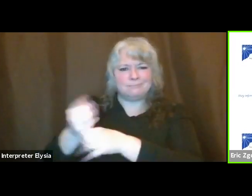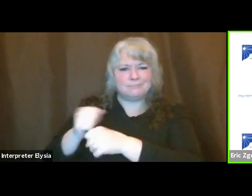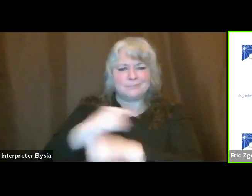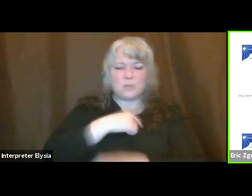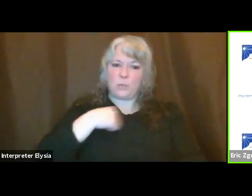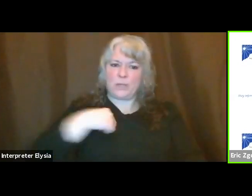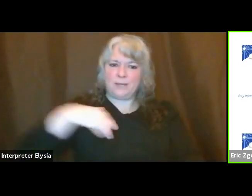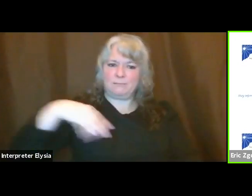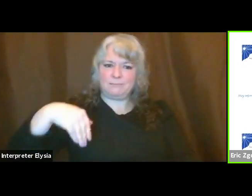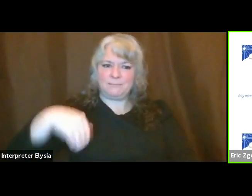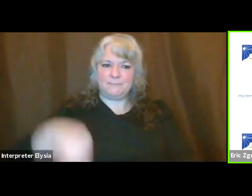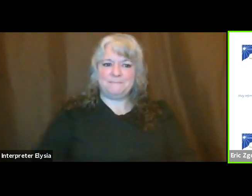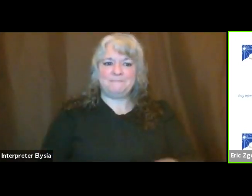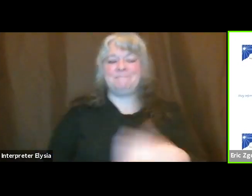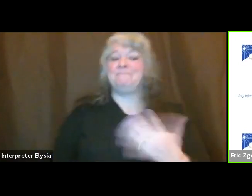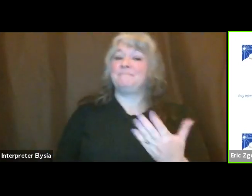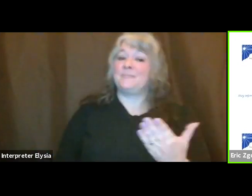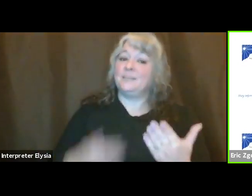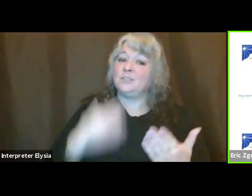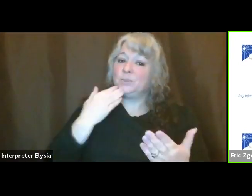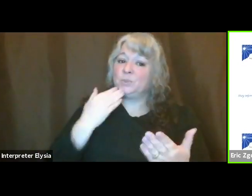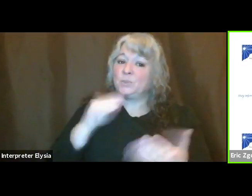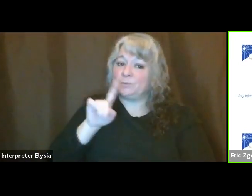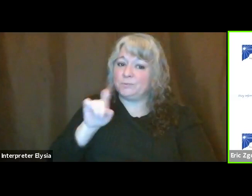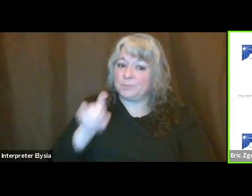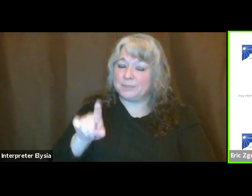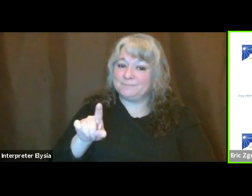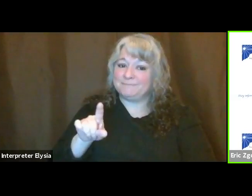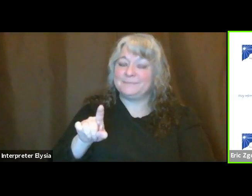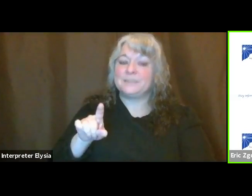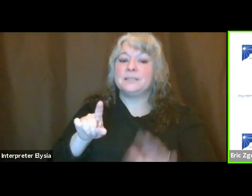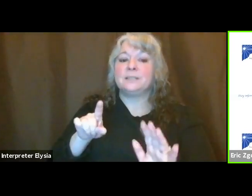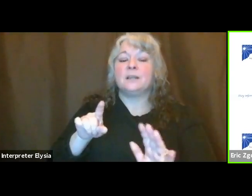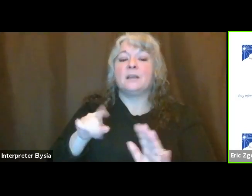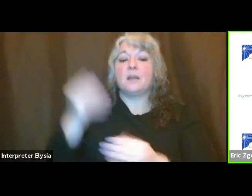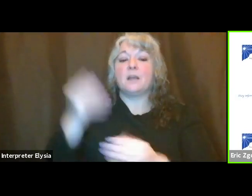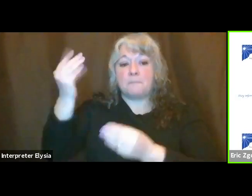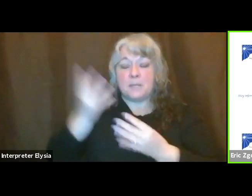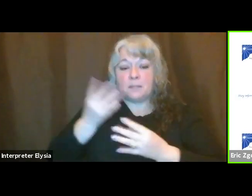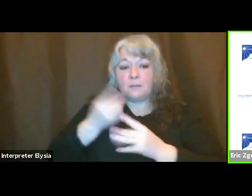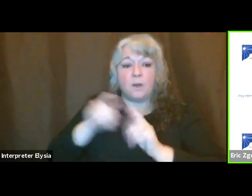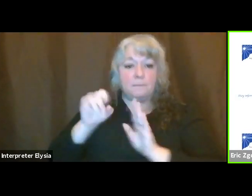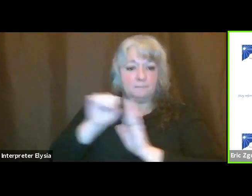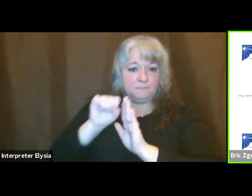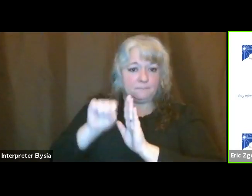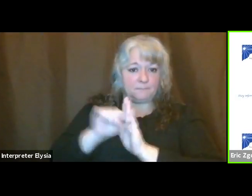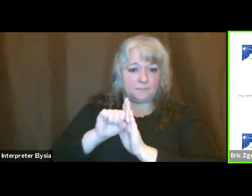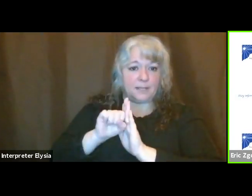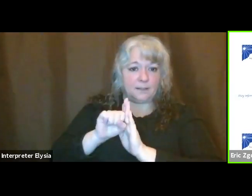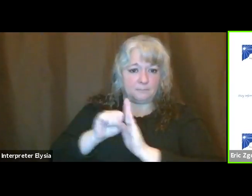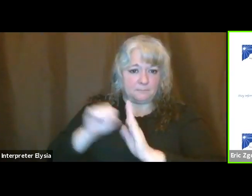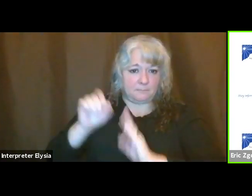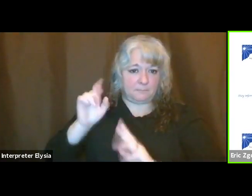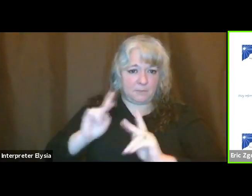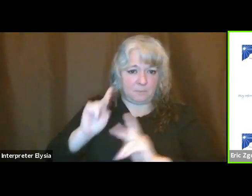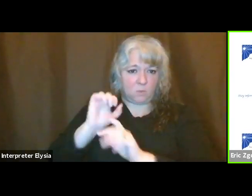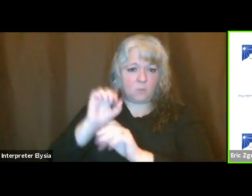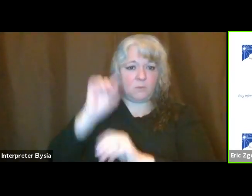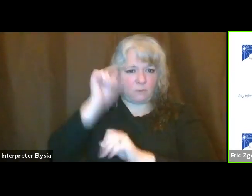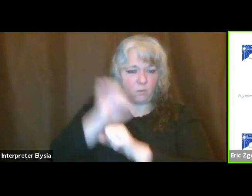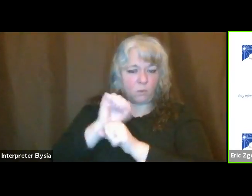the answer we get from our state officials, and it makes sense. There's limited supplies, there's limited